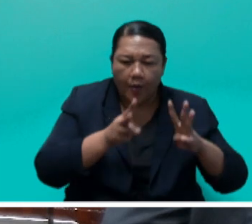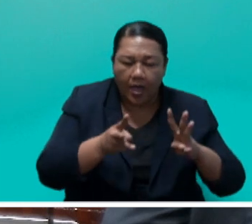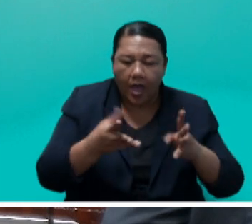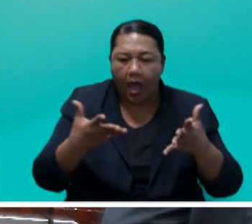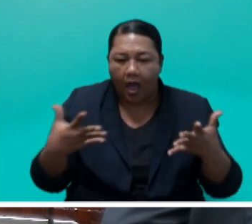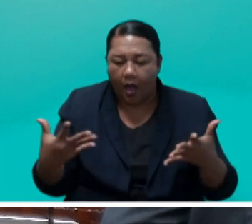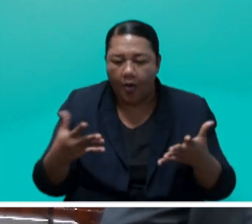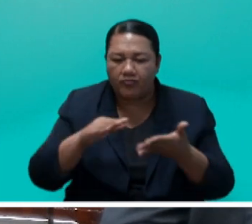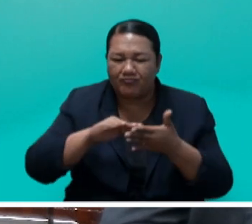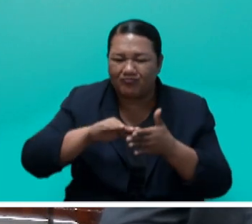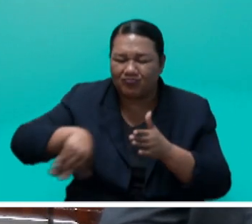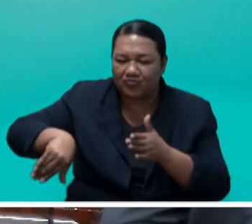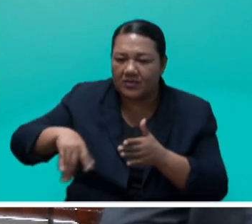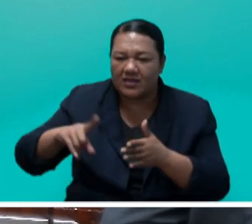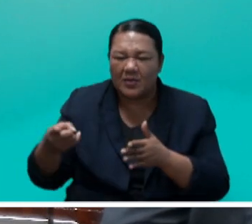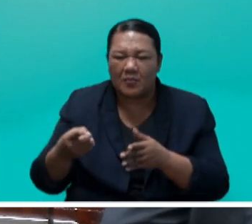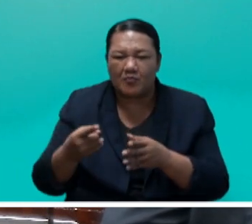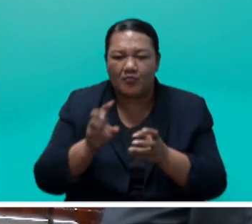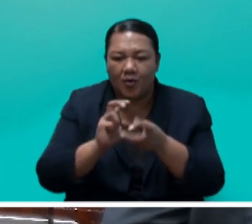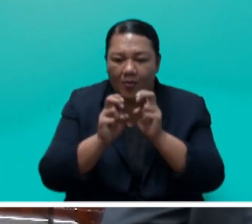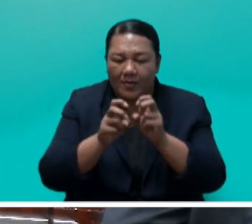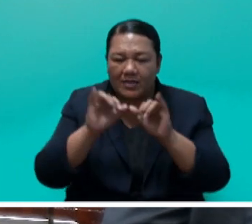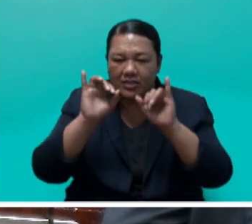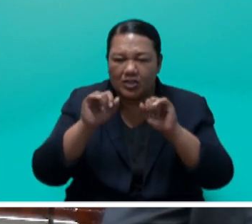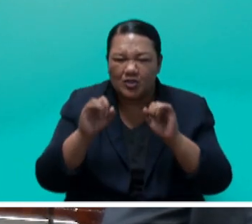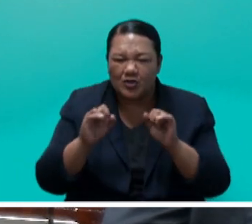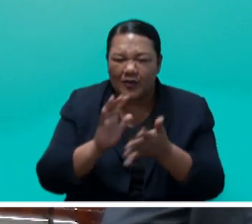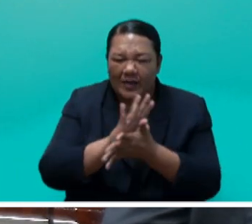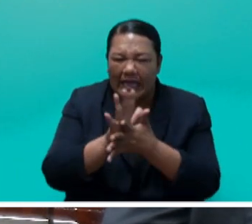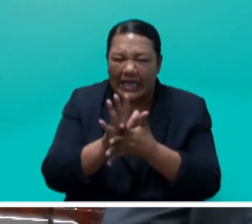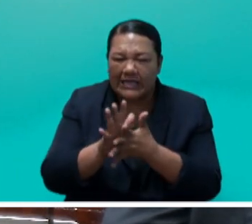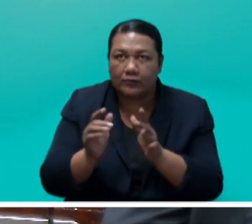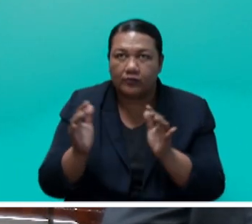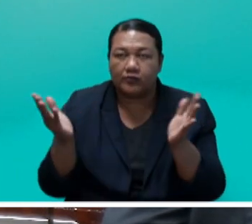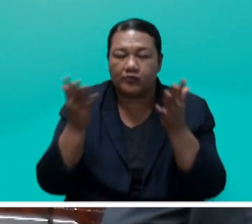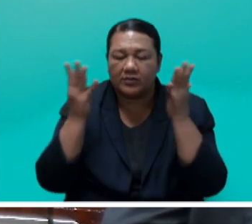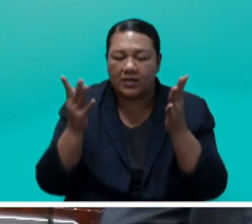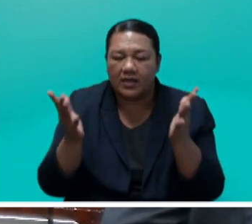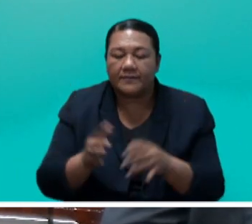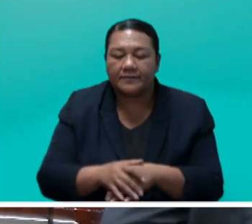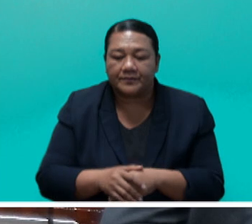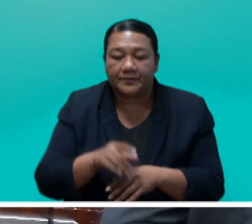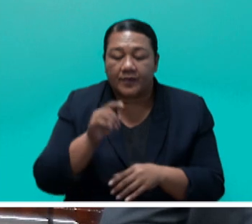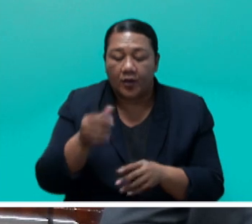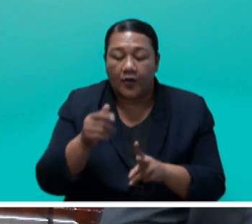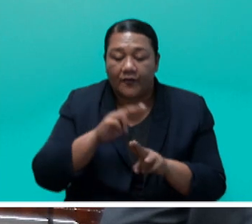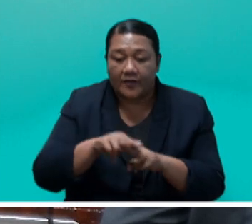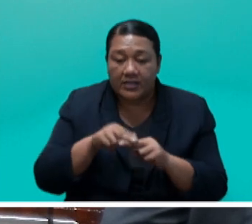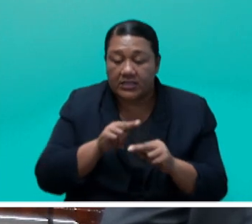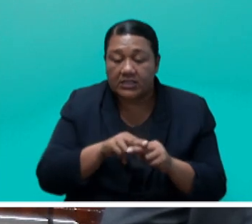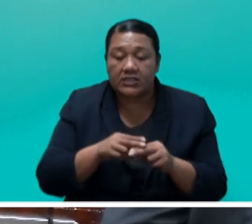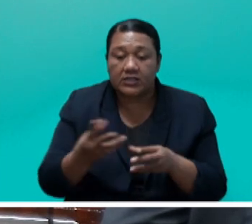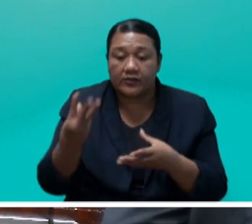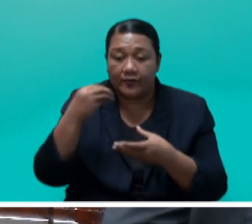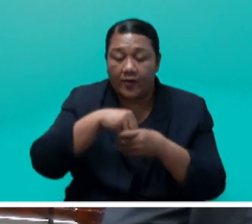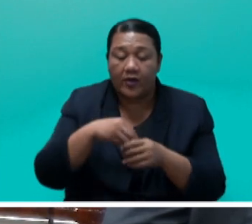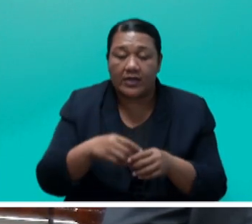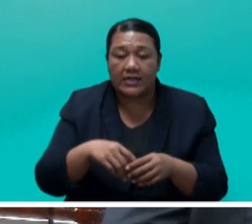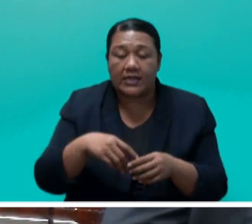impacts. Fiji is part of an alliance of high ambition Pacific states, and we call ourselves in that group the six-pack, that have been